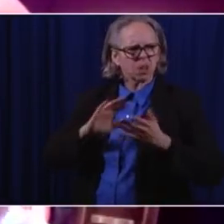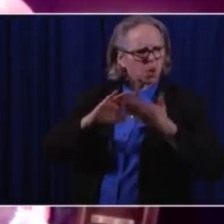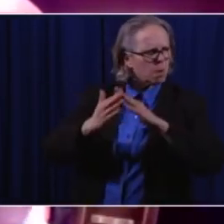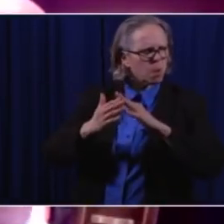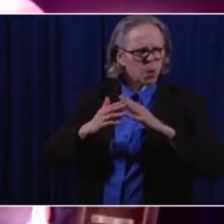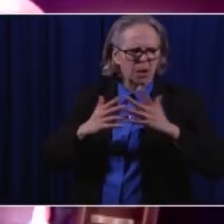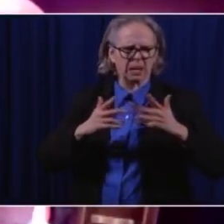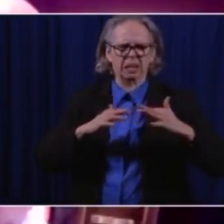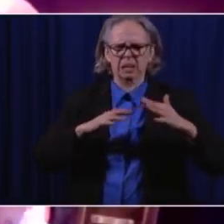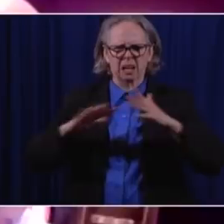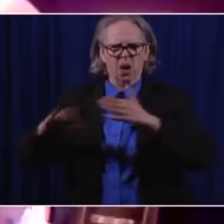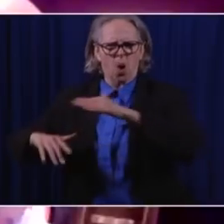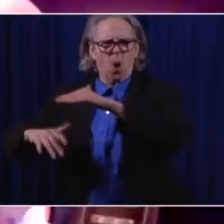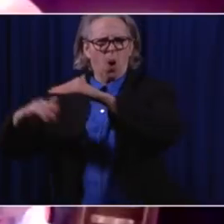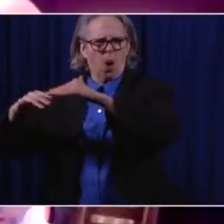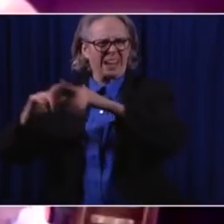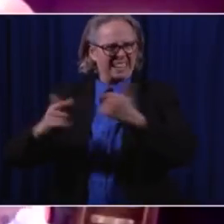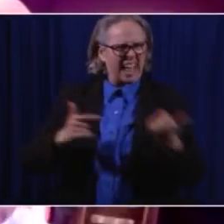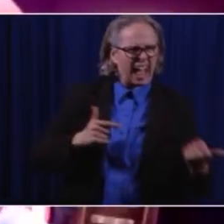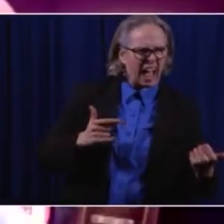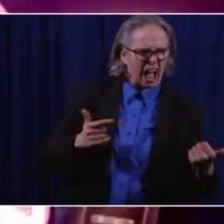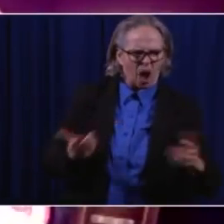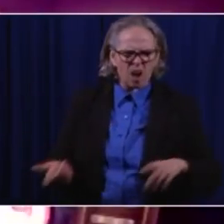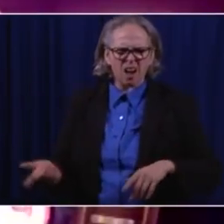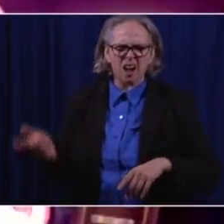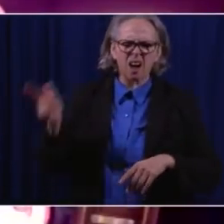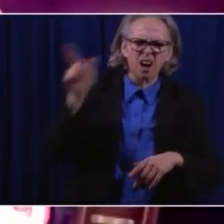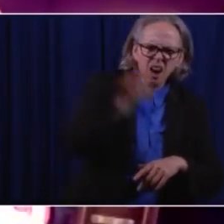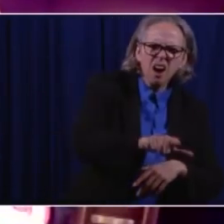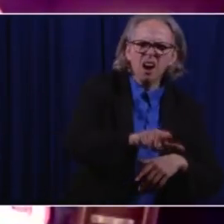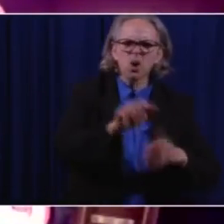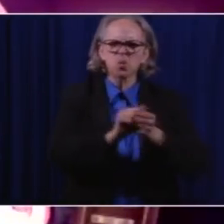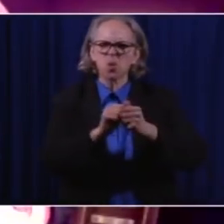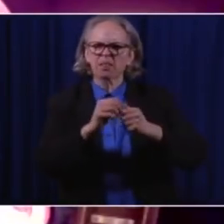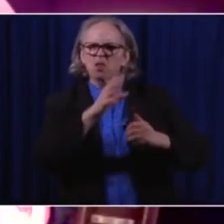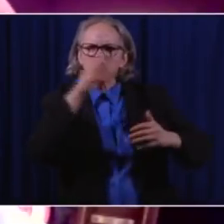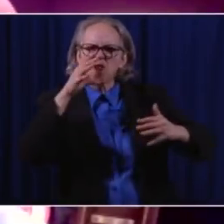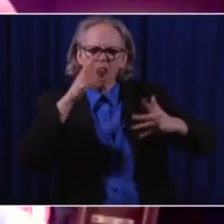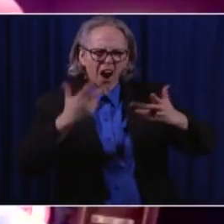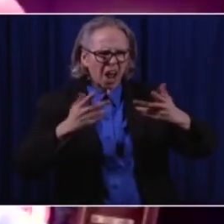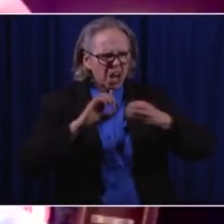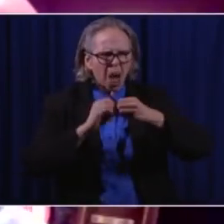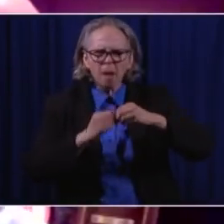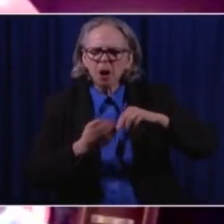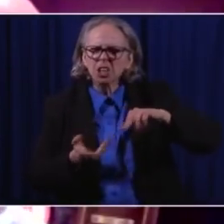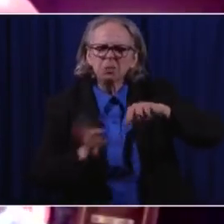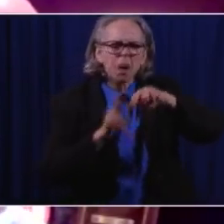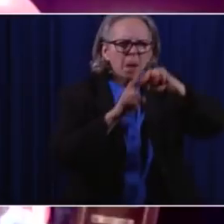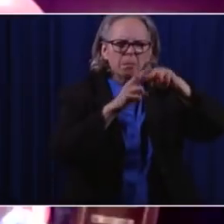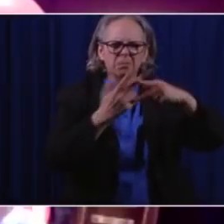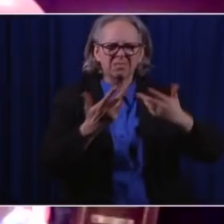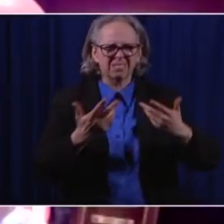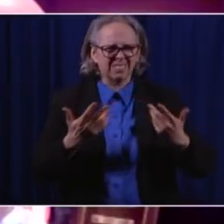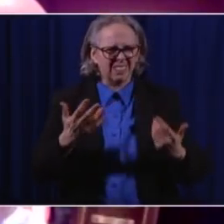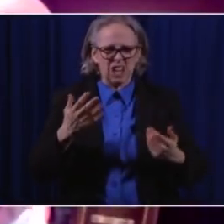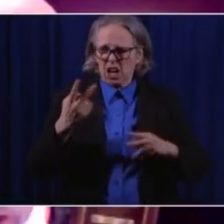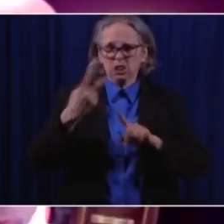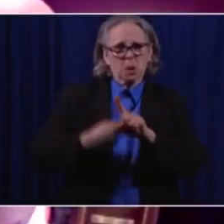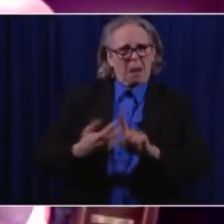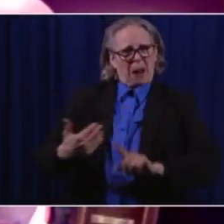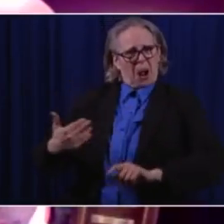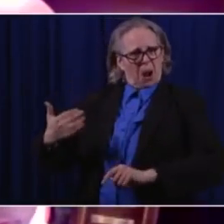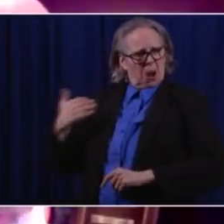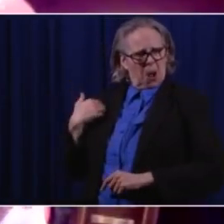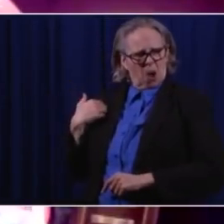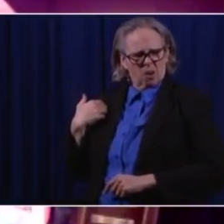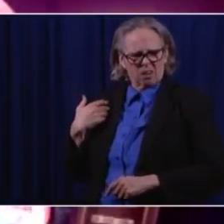seeing it more and more. Just to give you some quick ideas, 2 months ago, 5% of our patients at Knox were